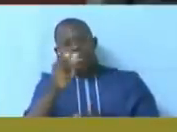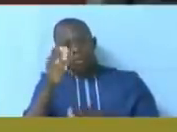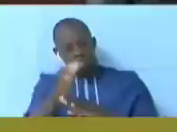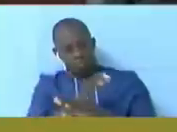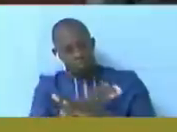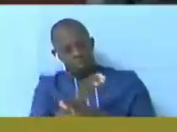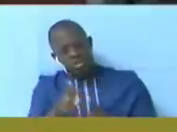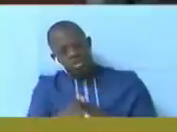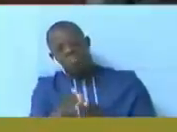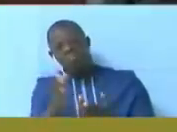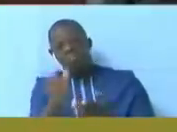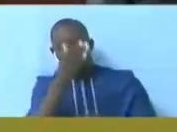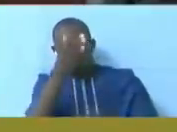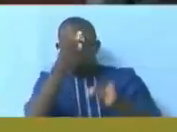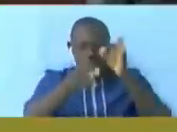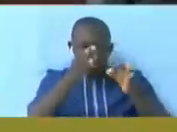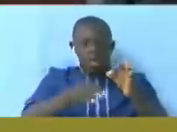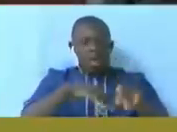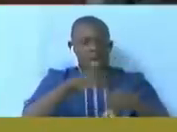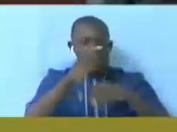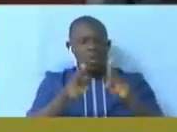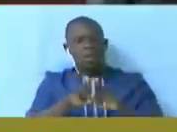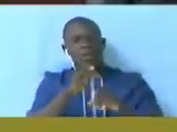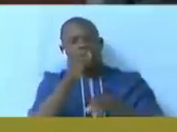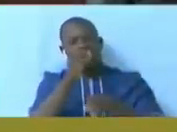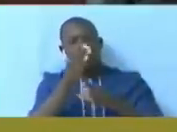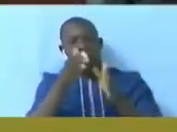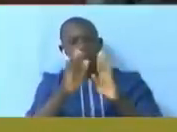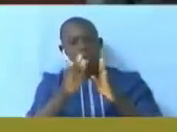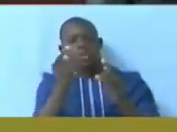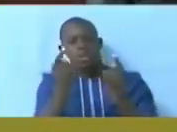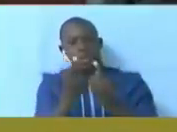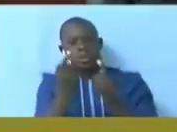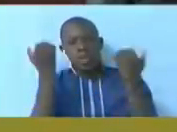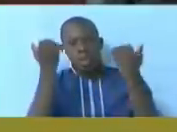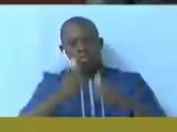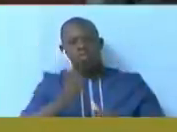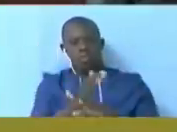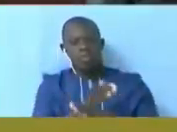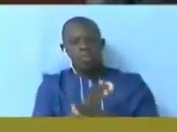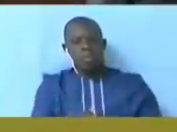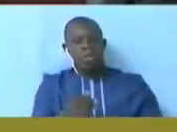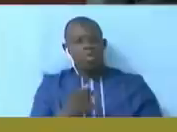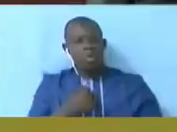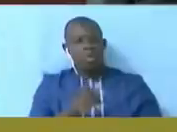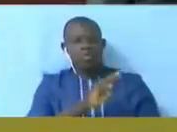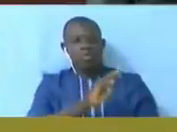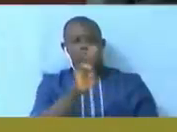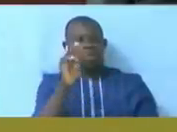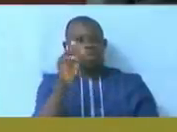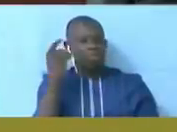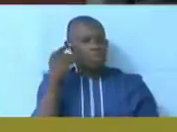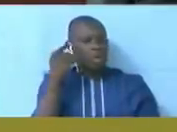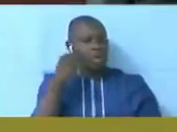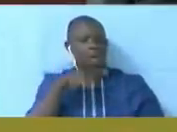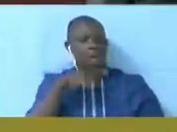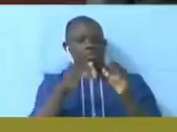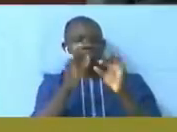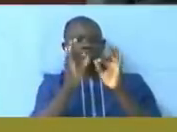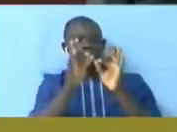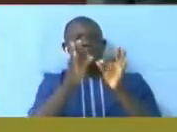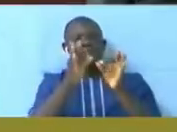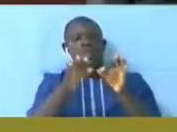ya kidindi da Ghanaian ola ko ro. I didn't hear you narrate the other issue, which is the issue of the drugs.